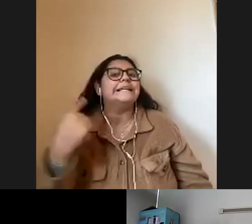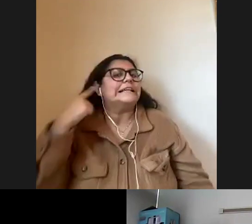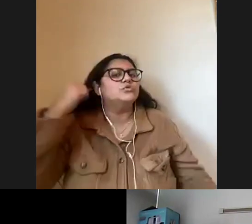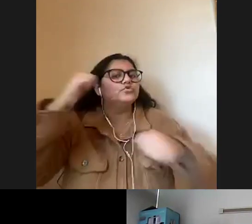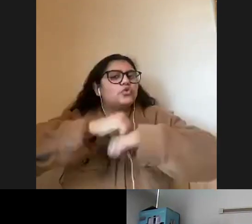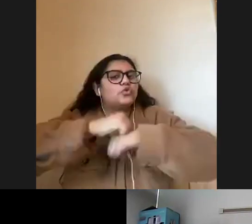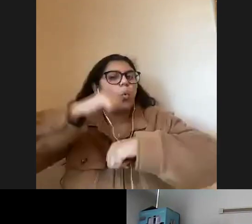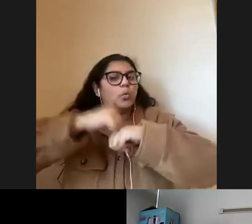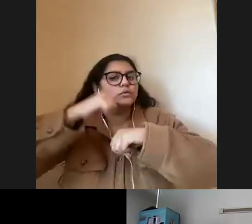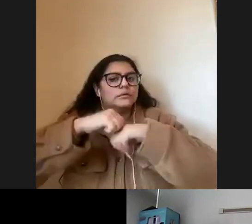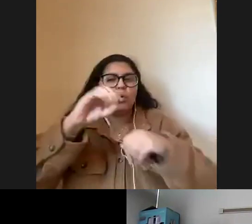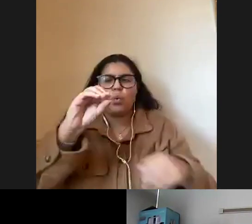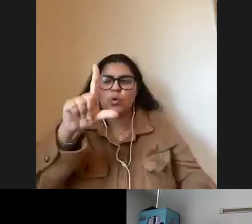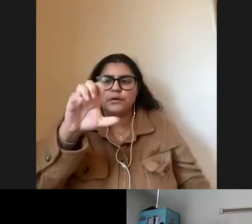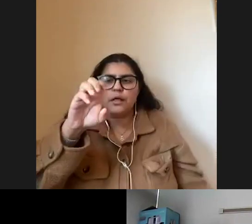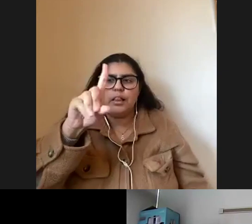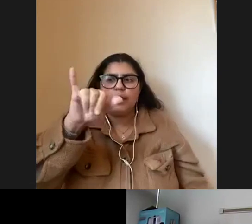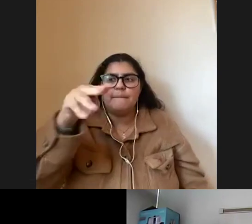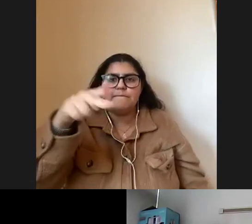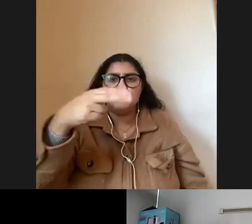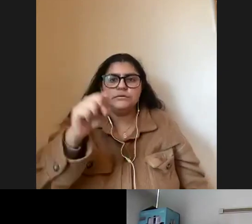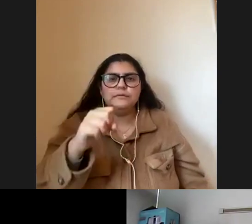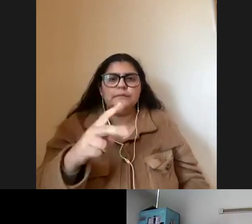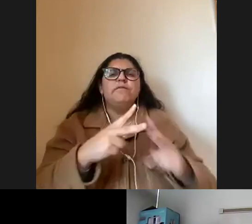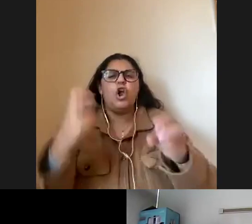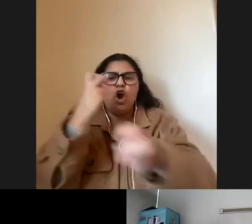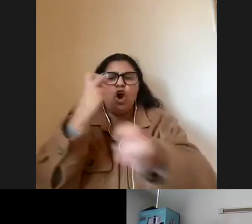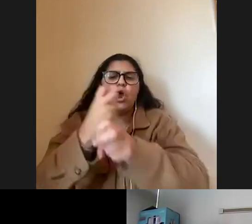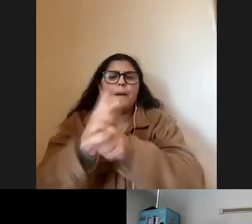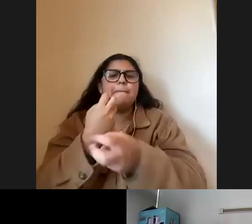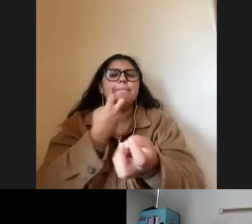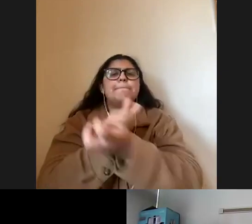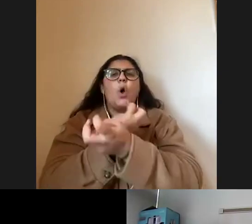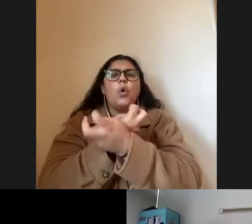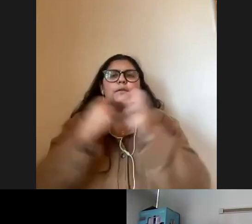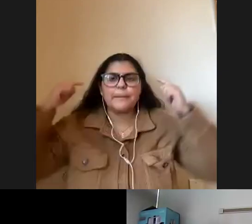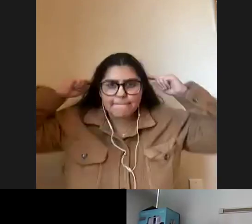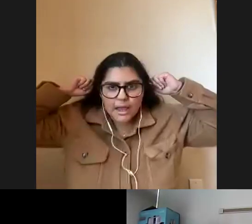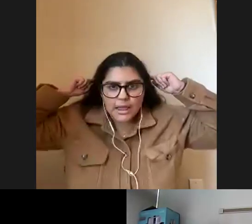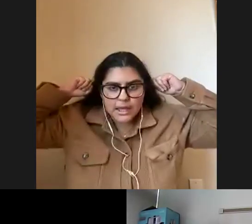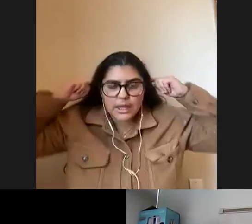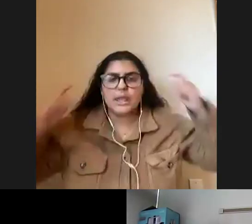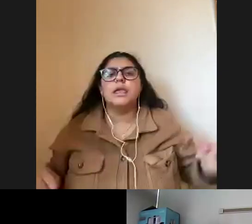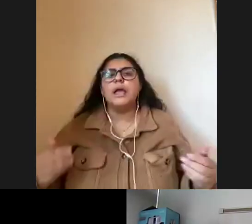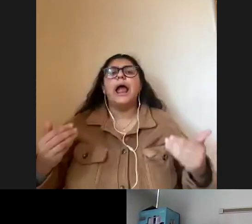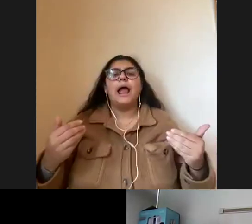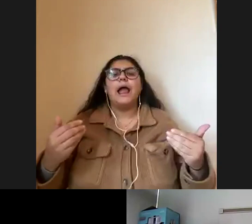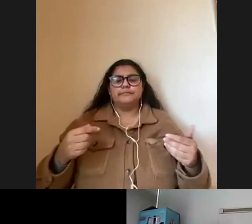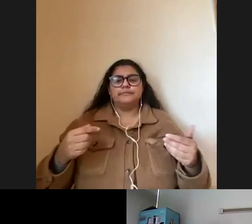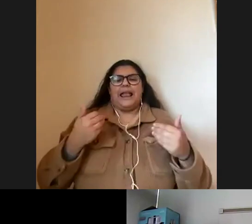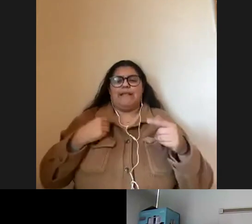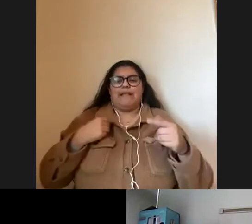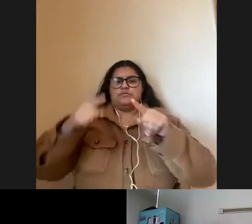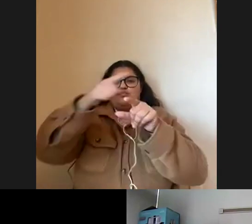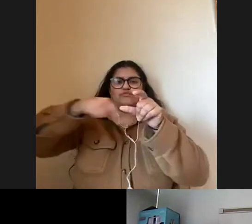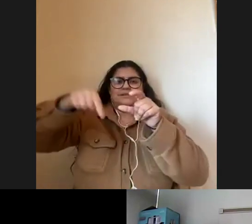otoliths, and basically they have these really hard bones in the back of their head, and they lay down rings, much like the rings in a